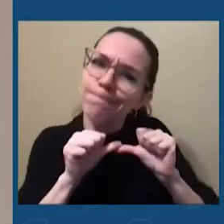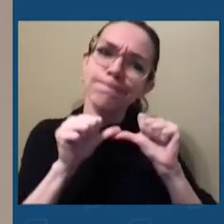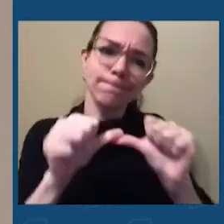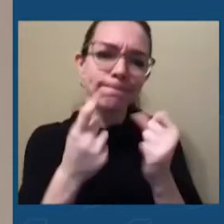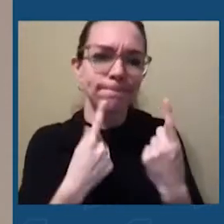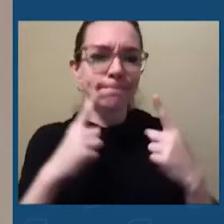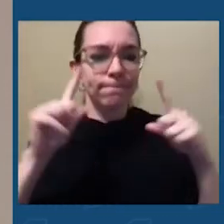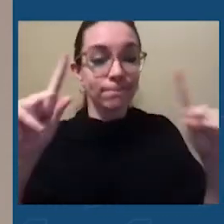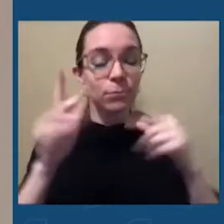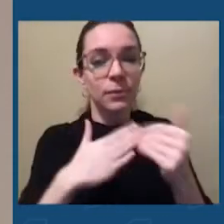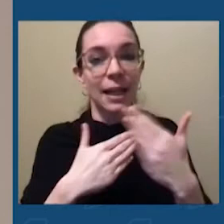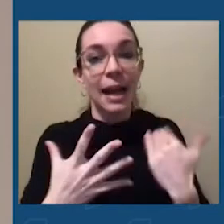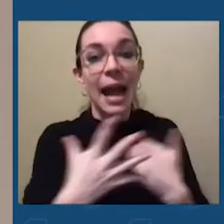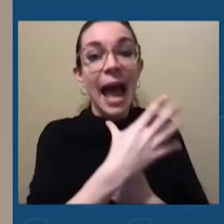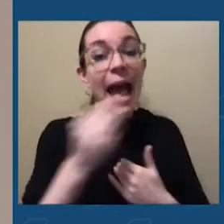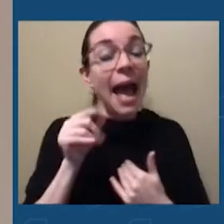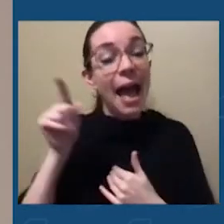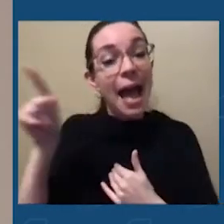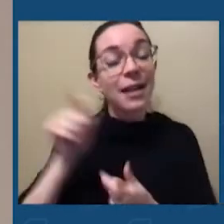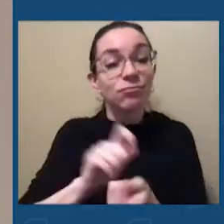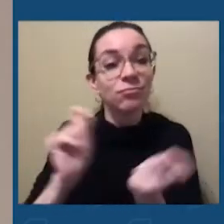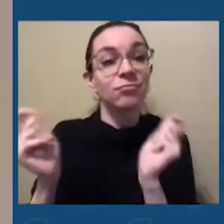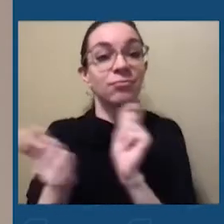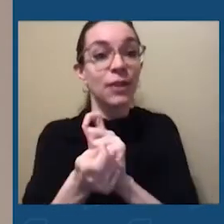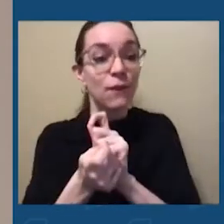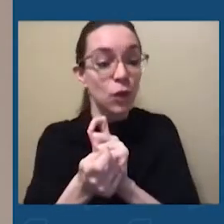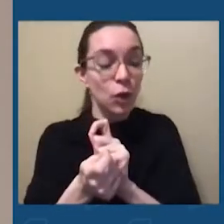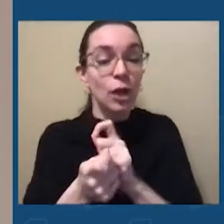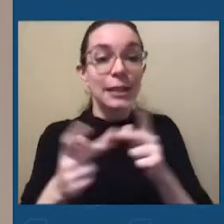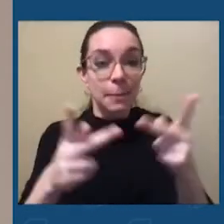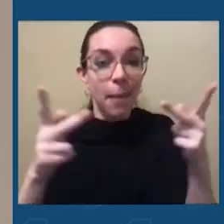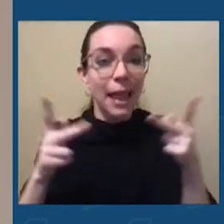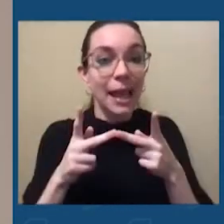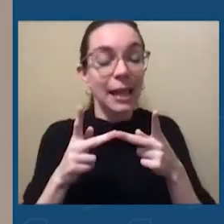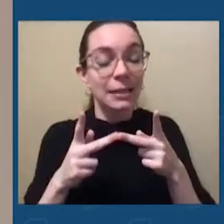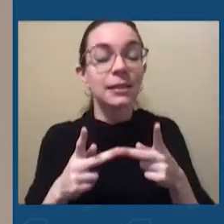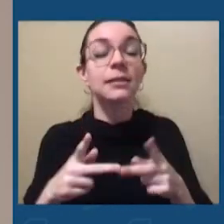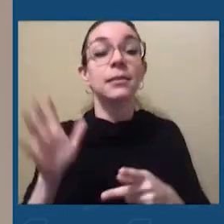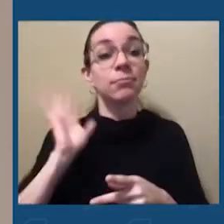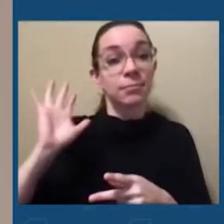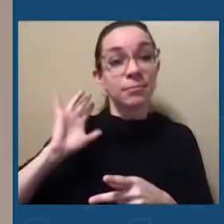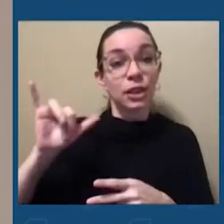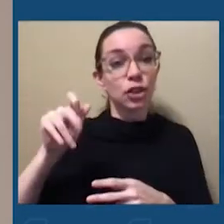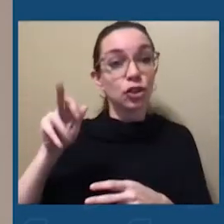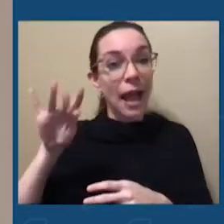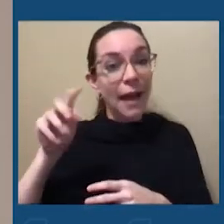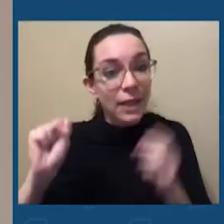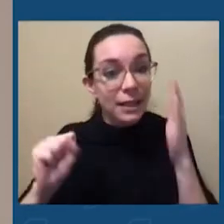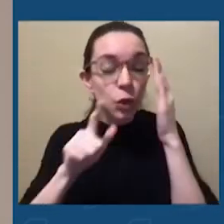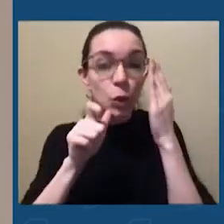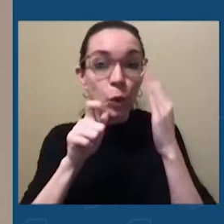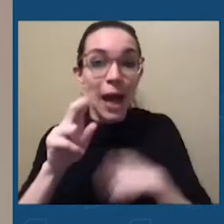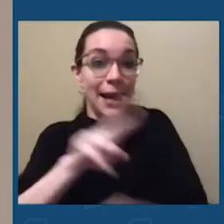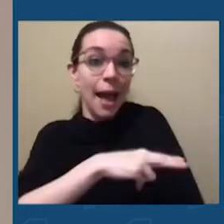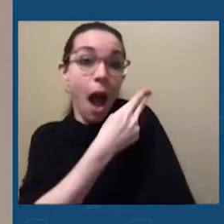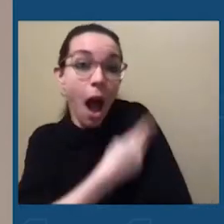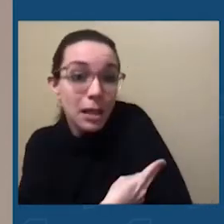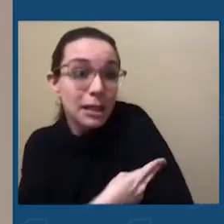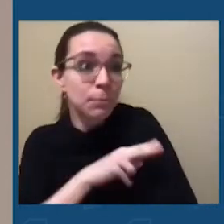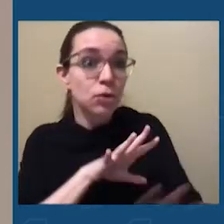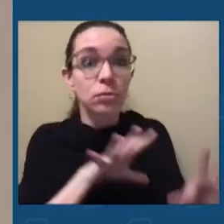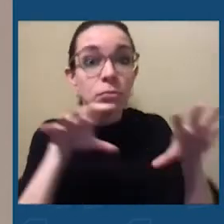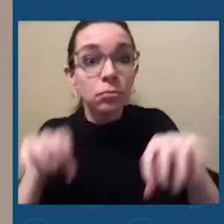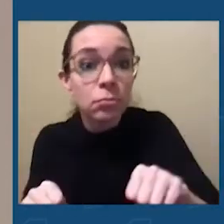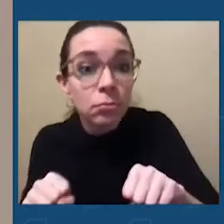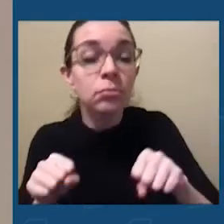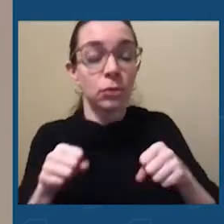Javits Center, who converted this place into a hospital and a testing site and a vaccination site during COVID,